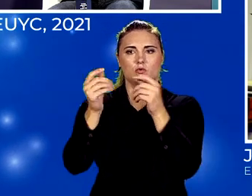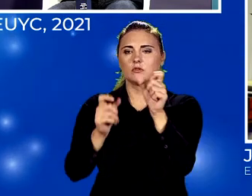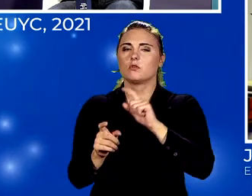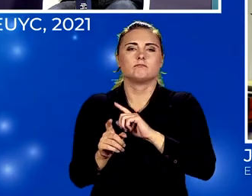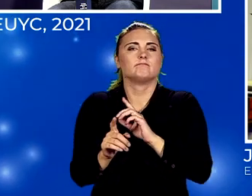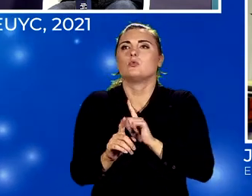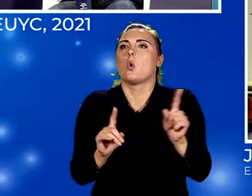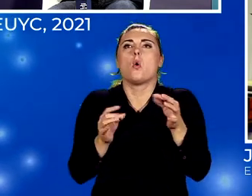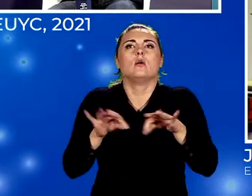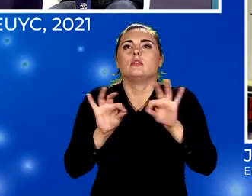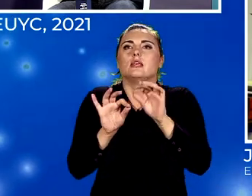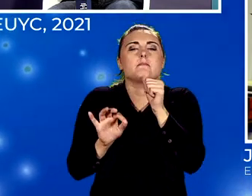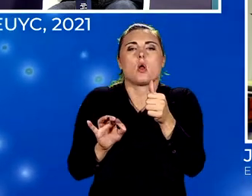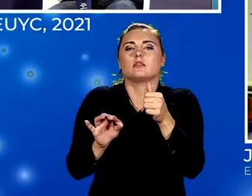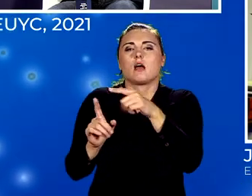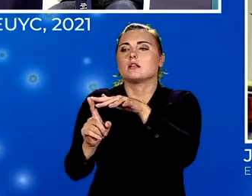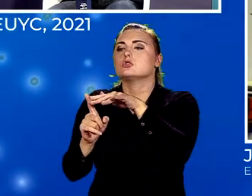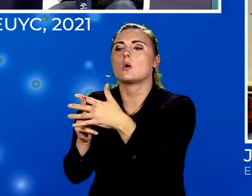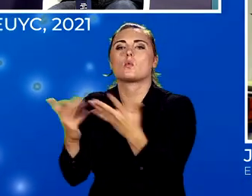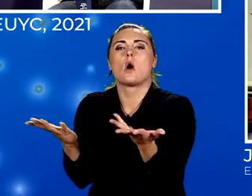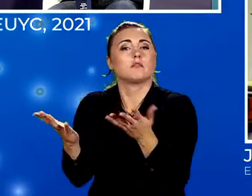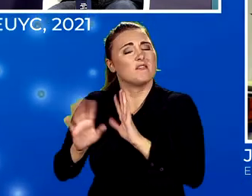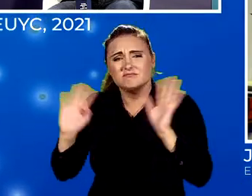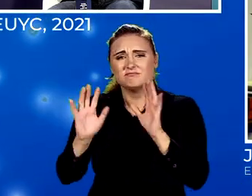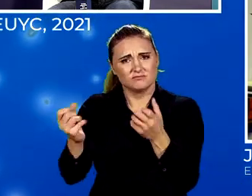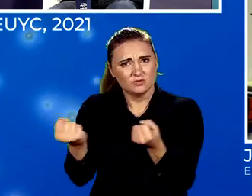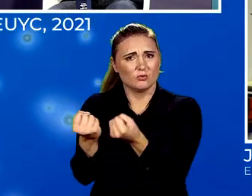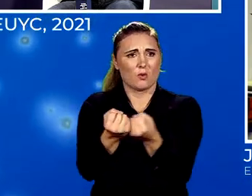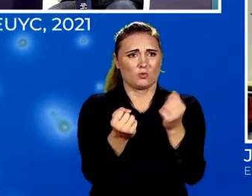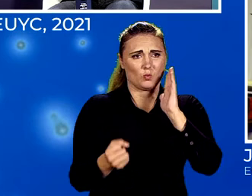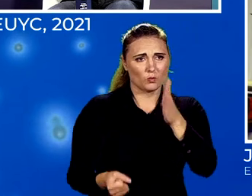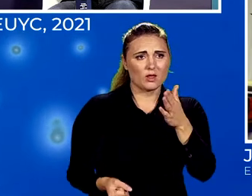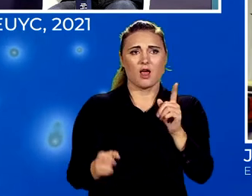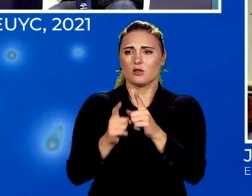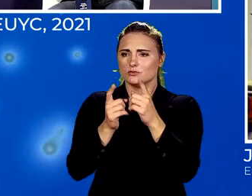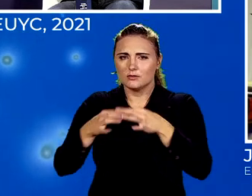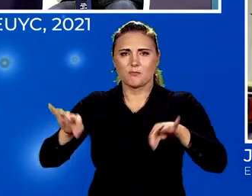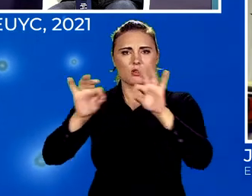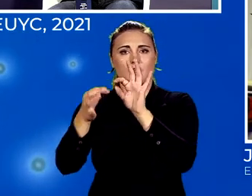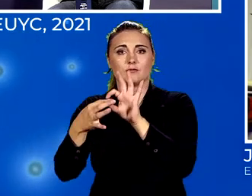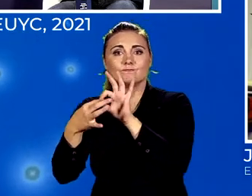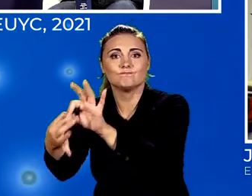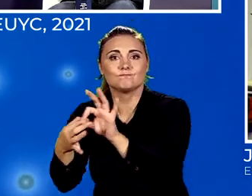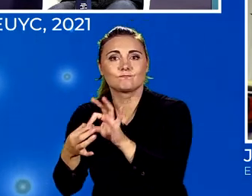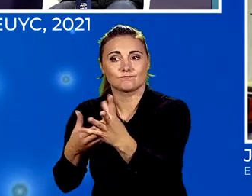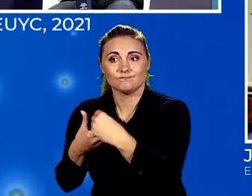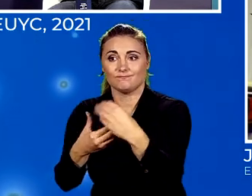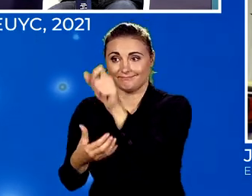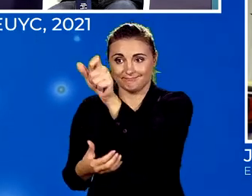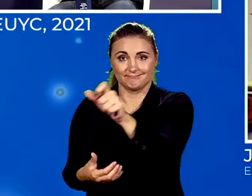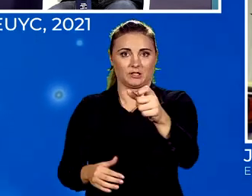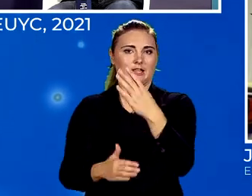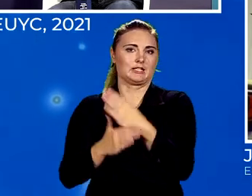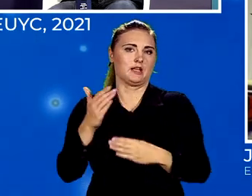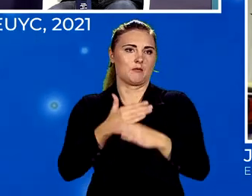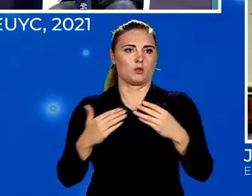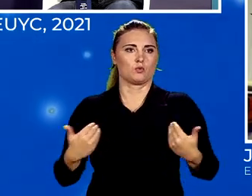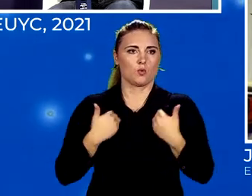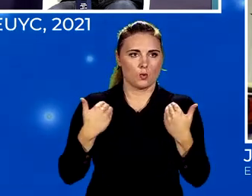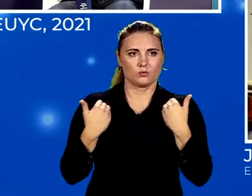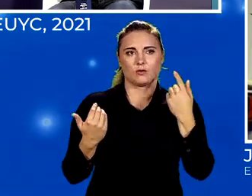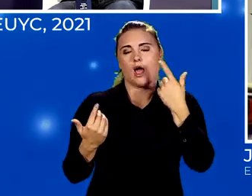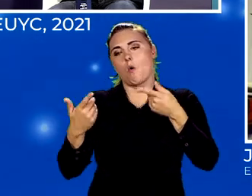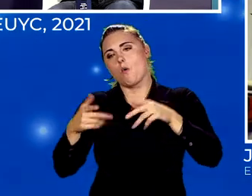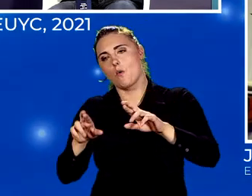have, especially focusing on participation of young people with disabilities or young people with fewer